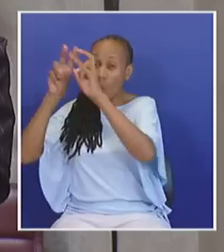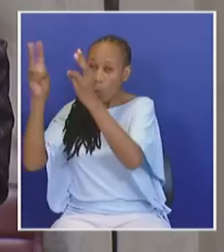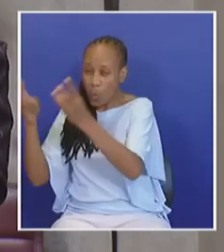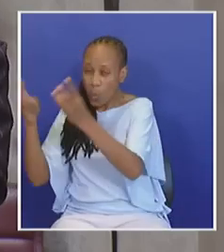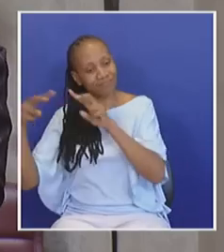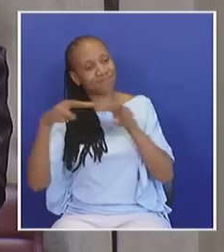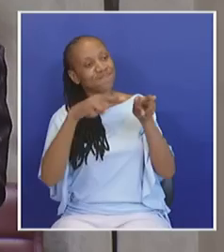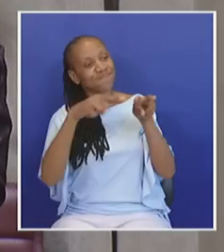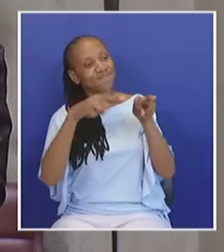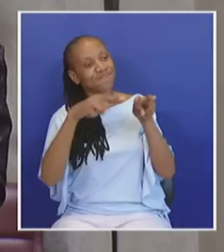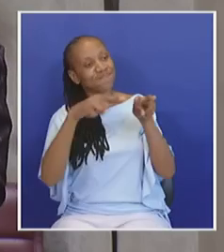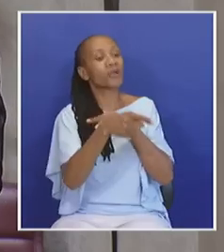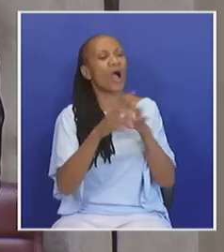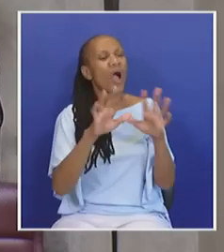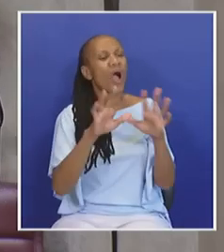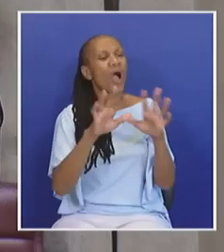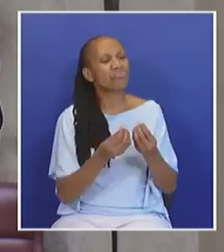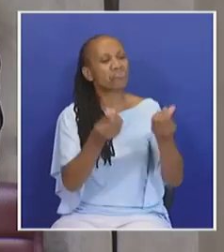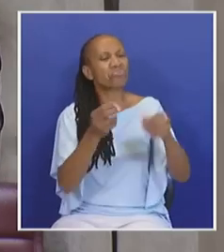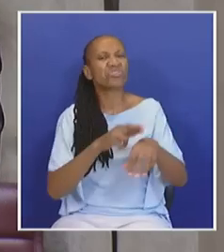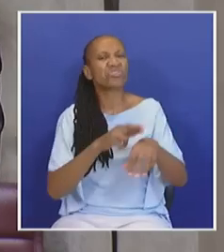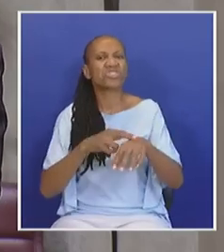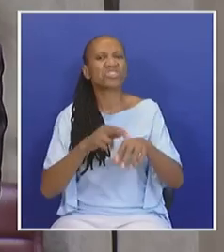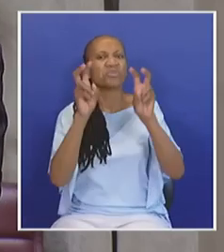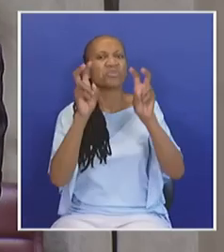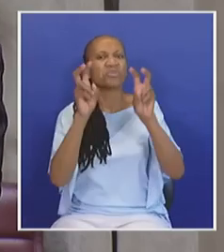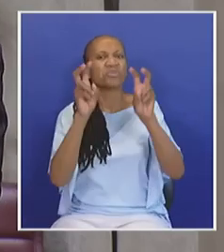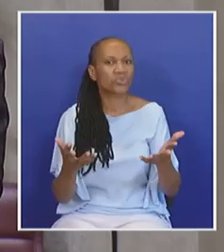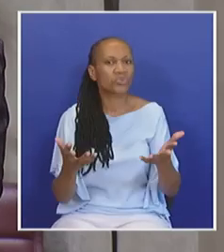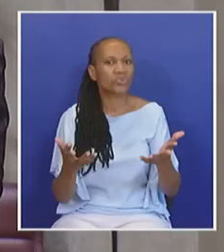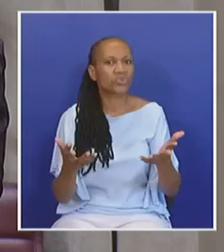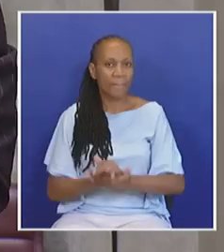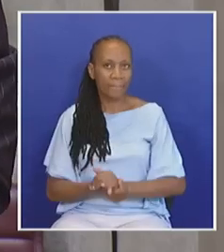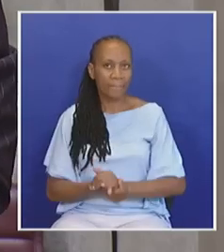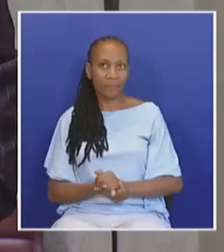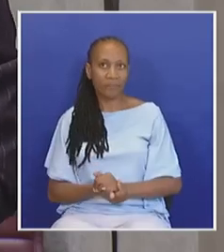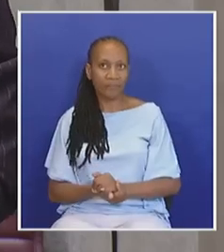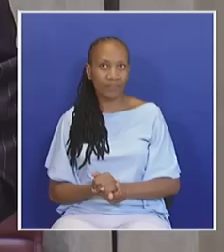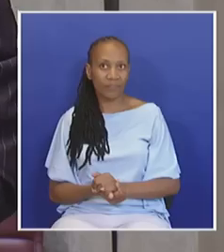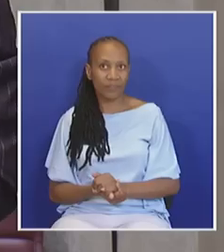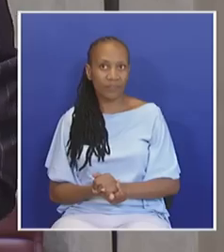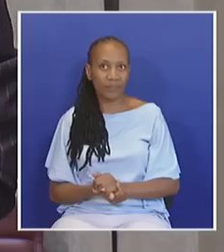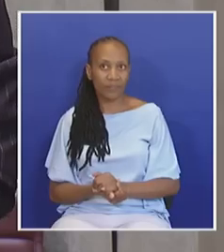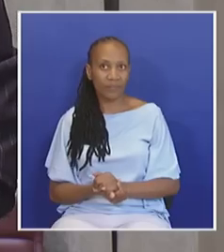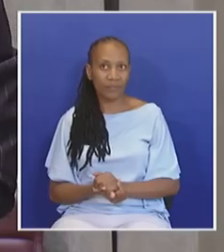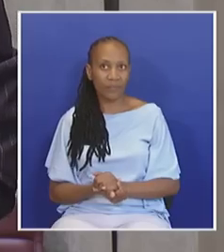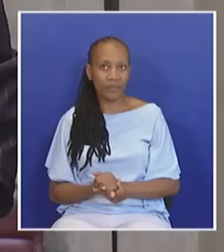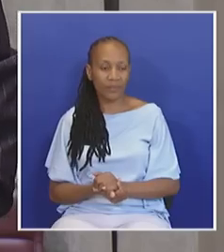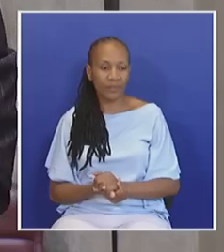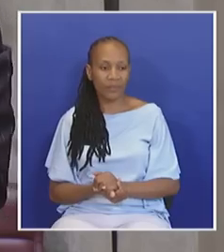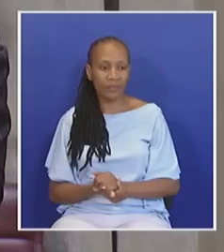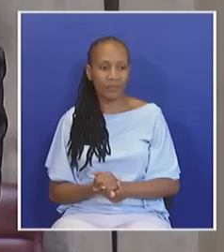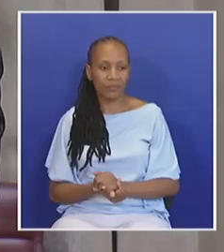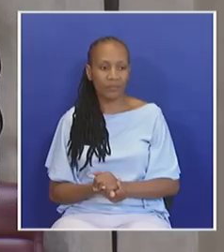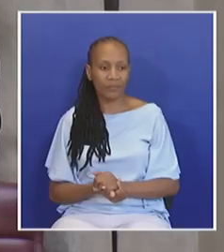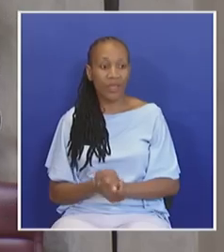South Africa shall respond to the provocative actions of the few in a manner that still affirms their faith in the